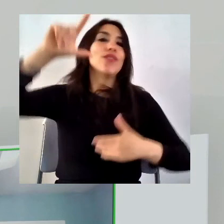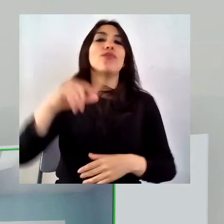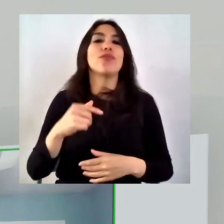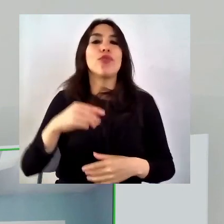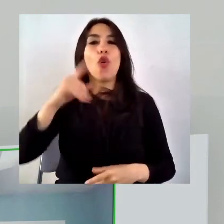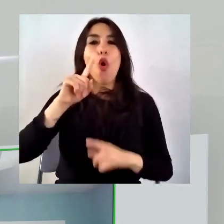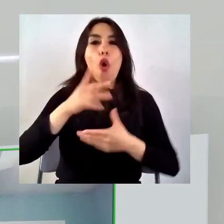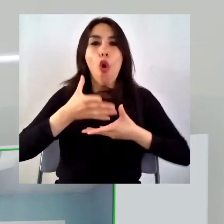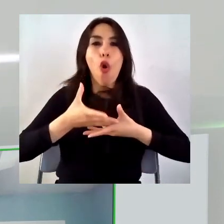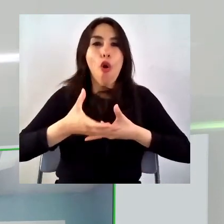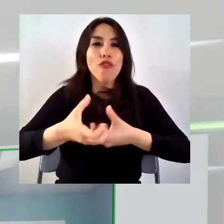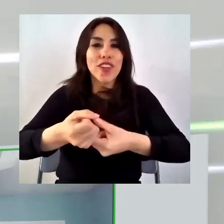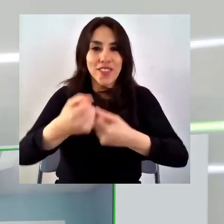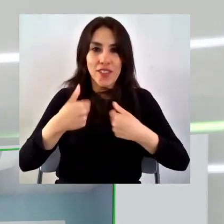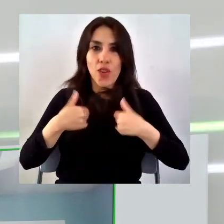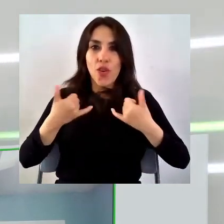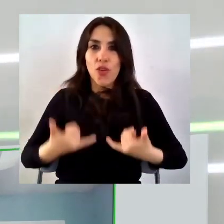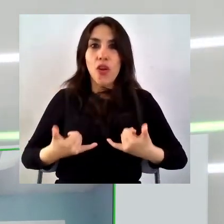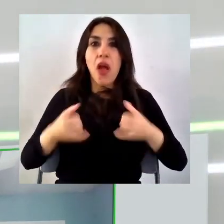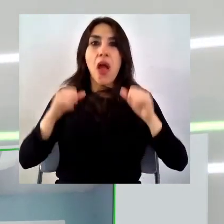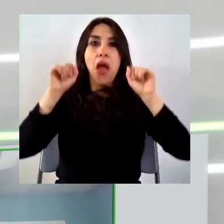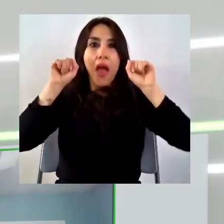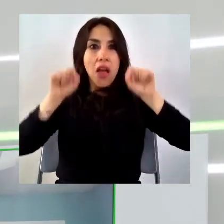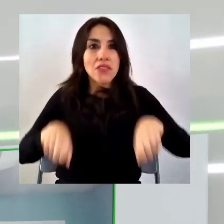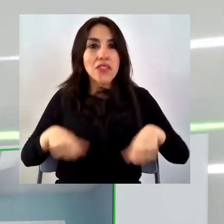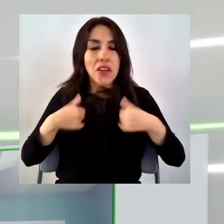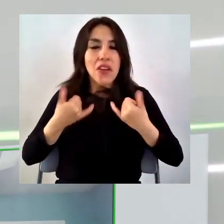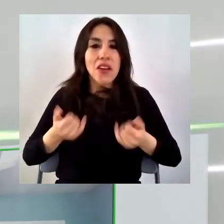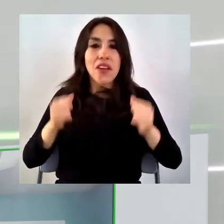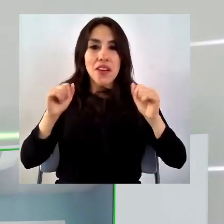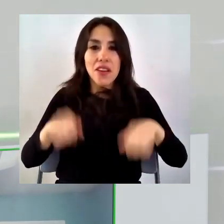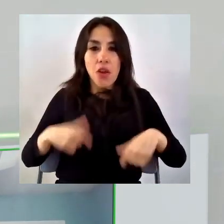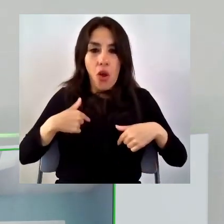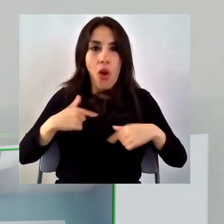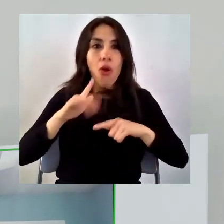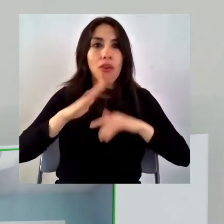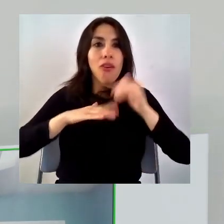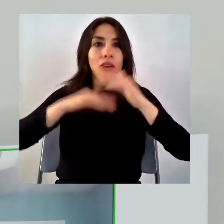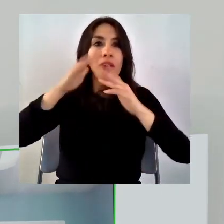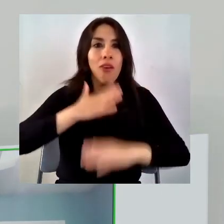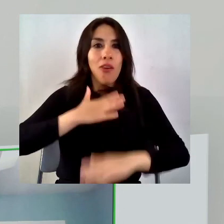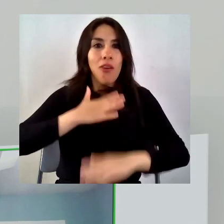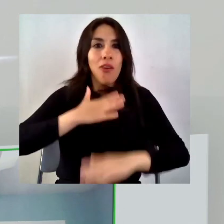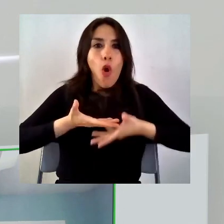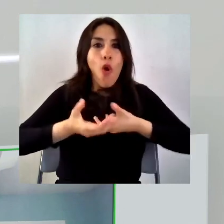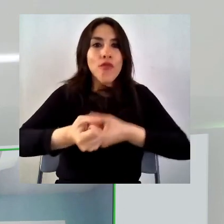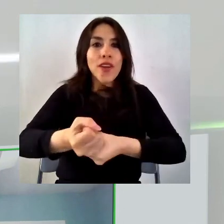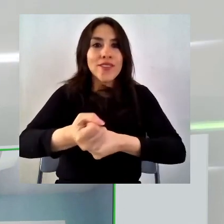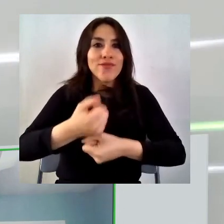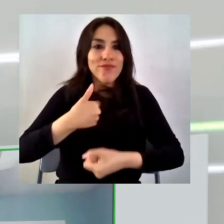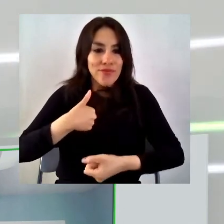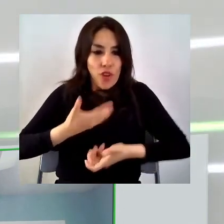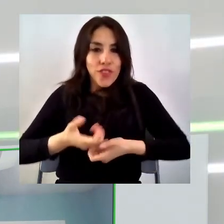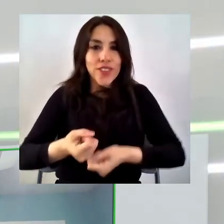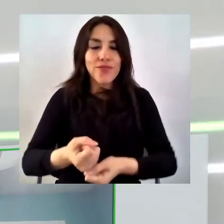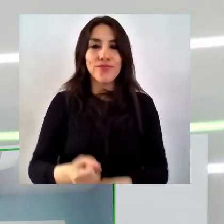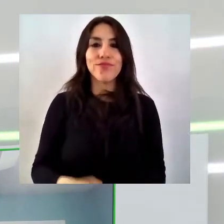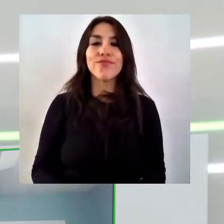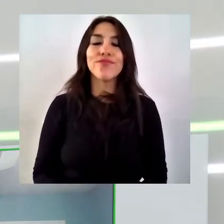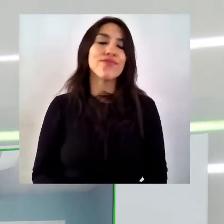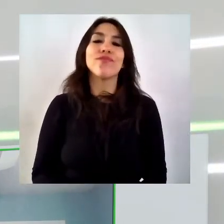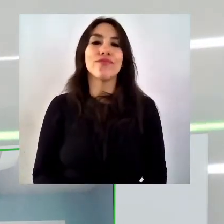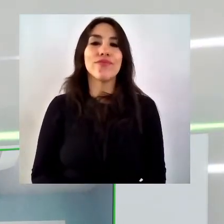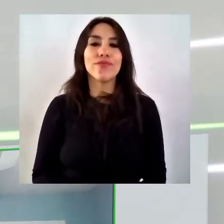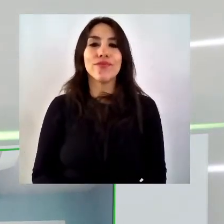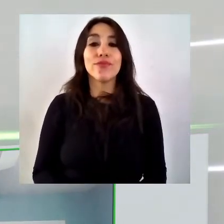to build that confidence. But here's the thing, it also coincided with Accenture's increasing efforts and focus